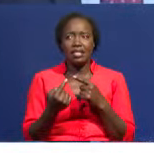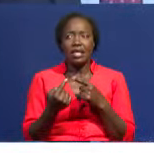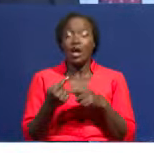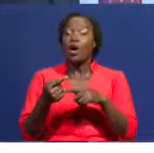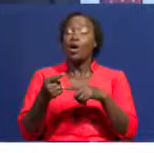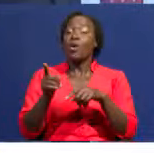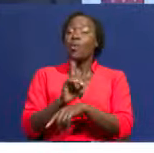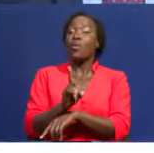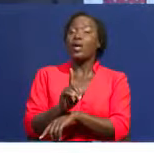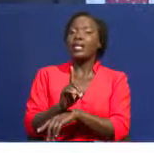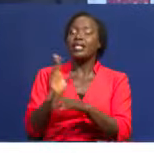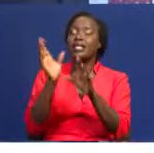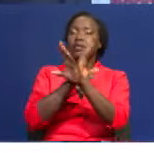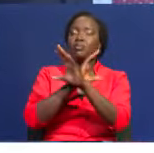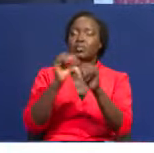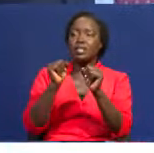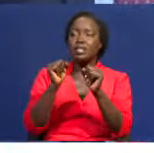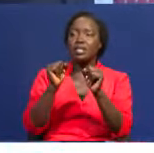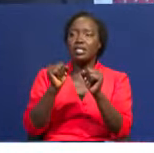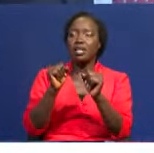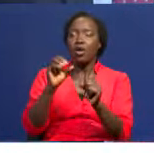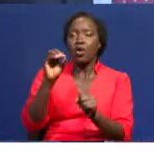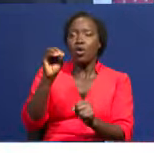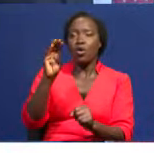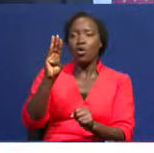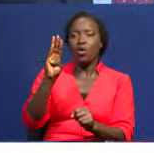when President Olusegun Obasanjo